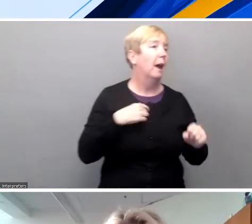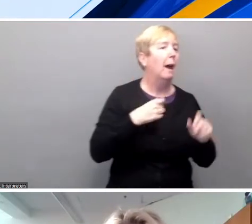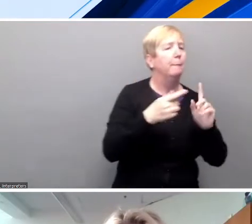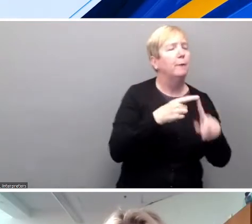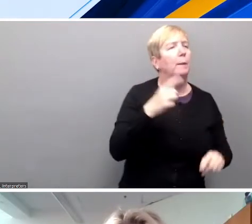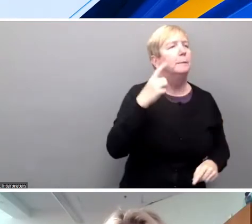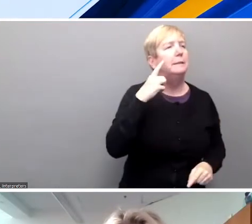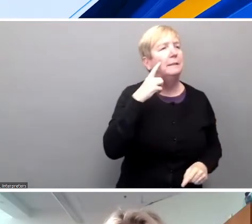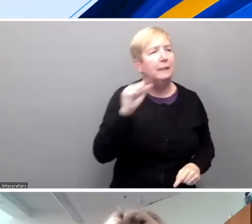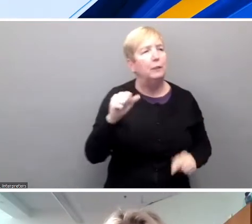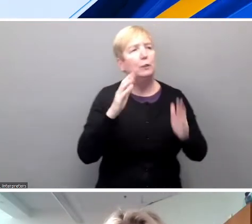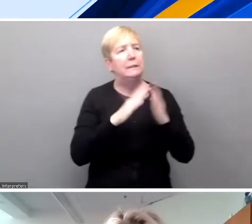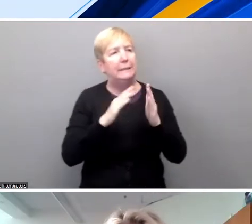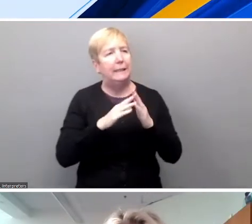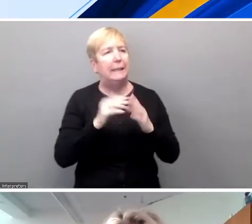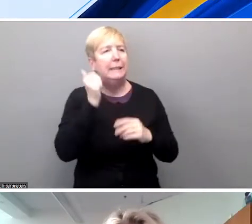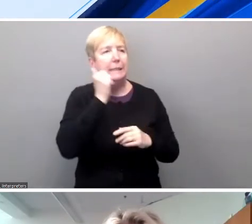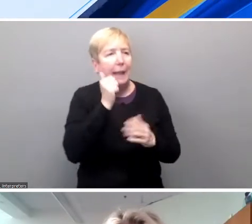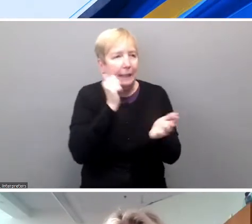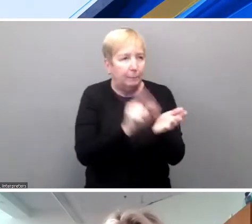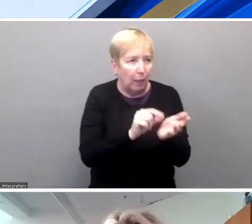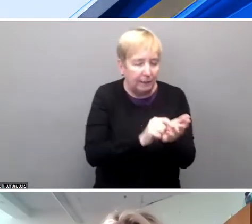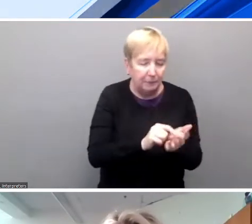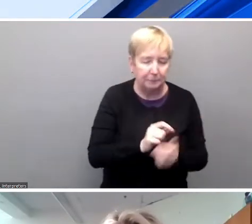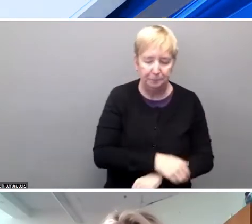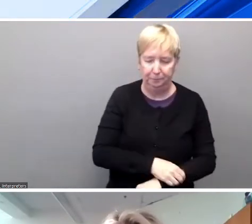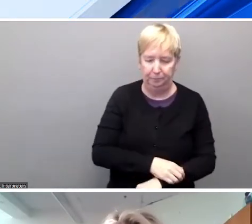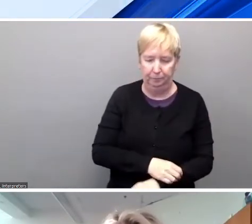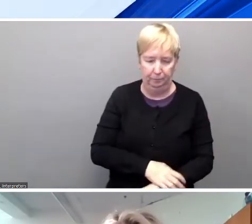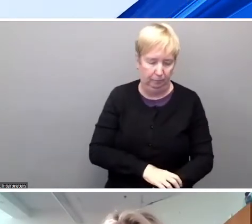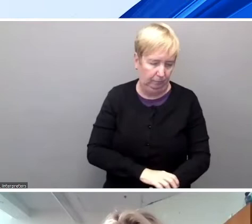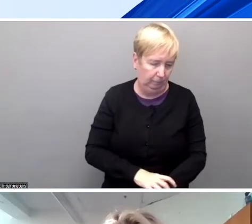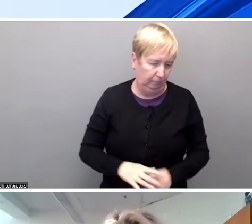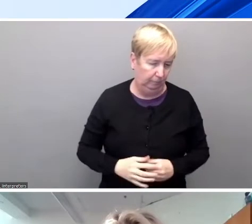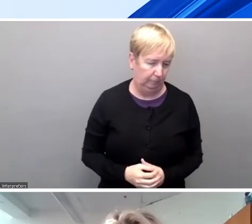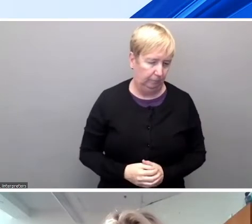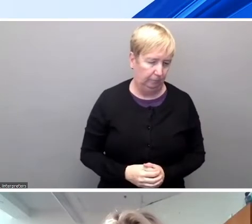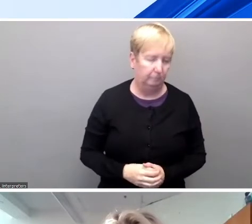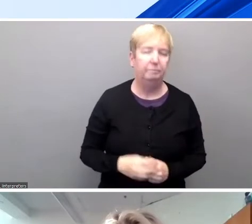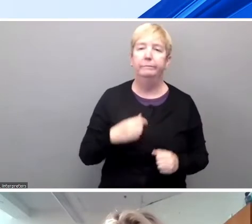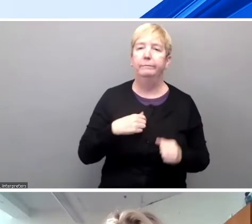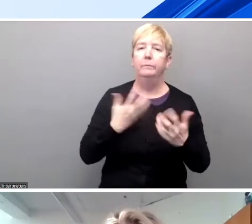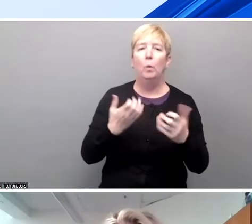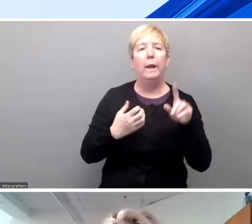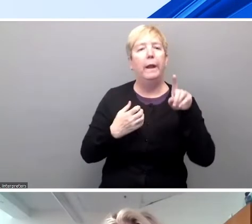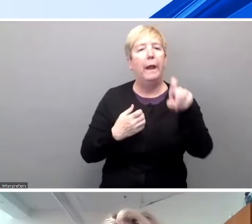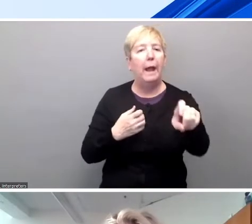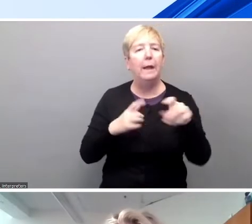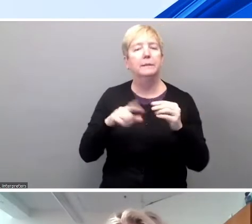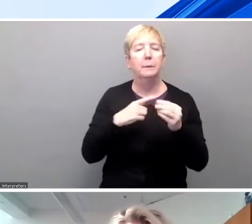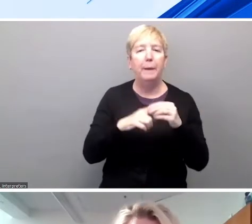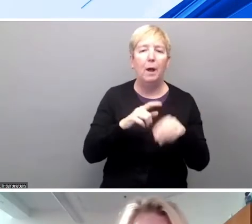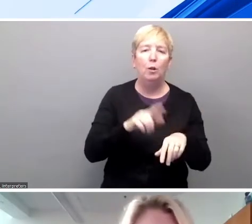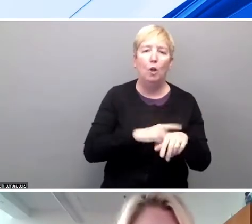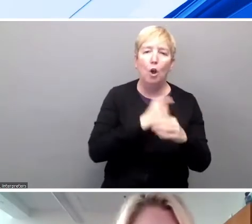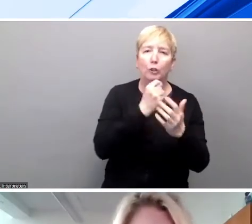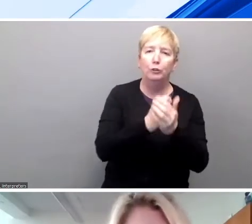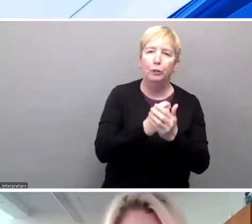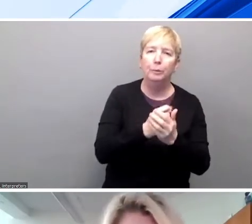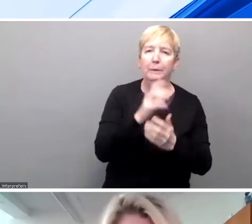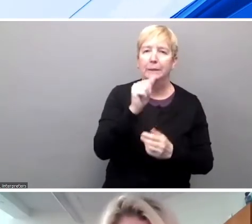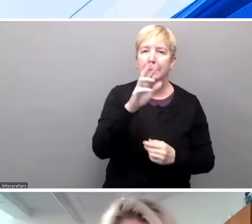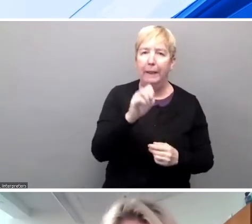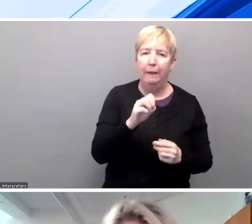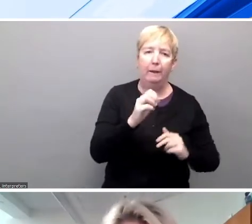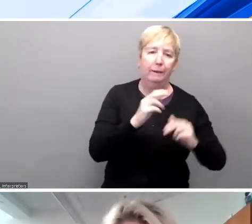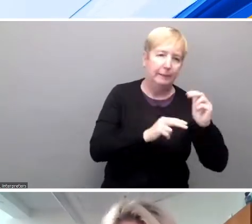Daily Press. I've actually got a question related to long-term care services and aging.